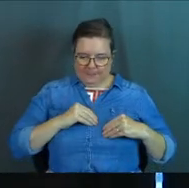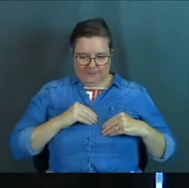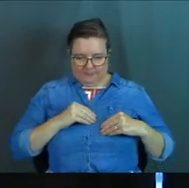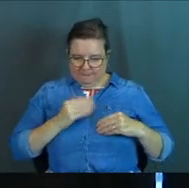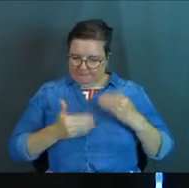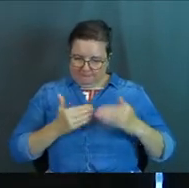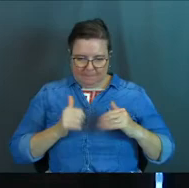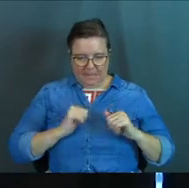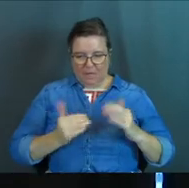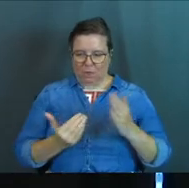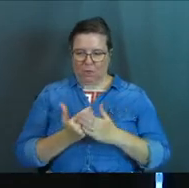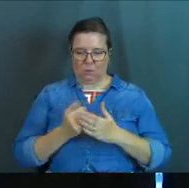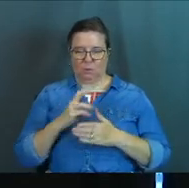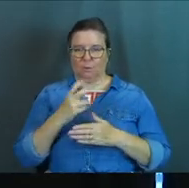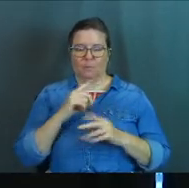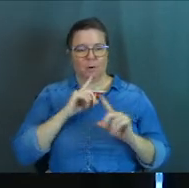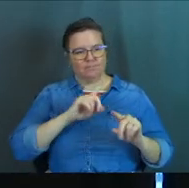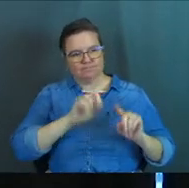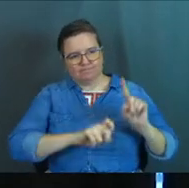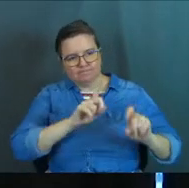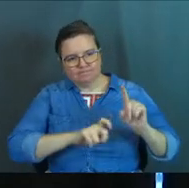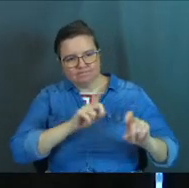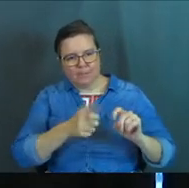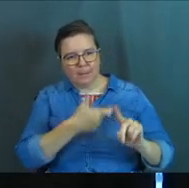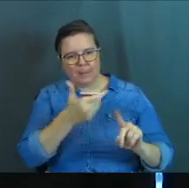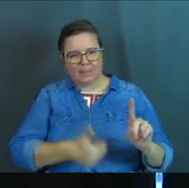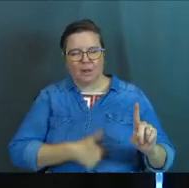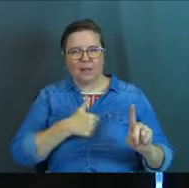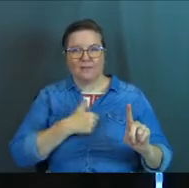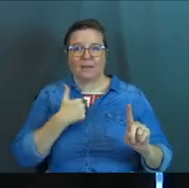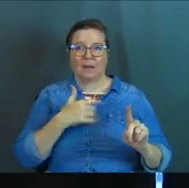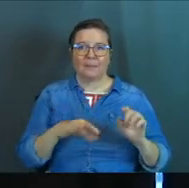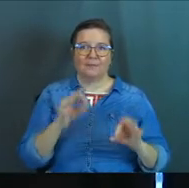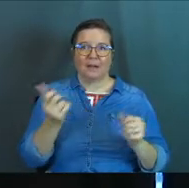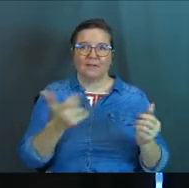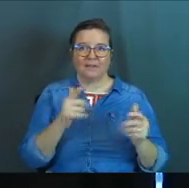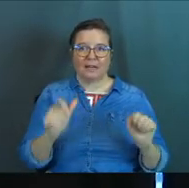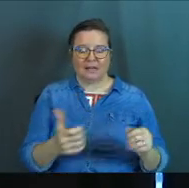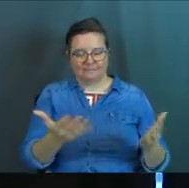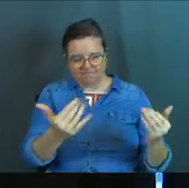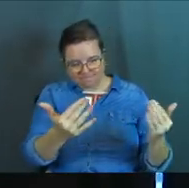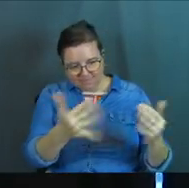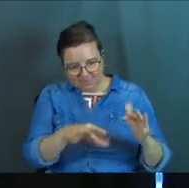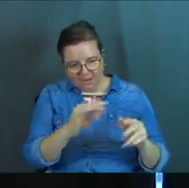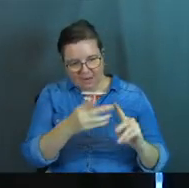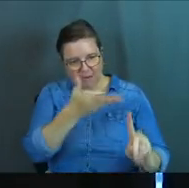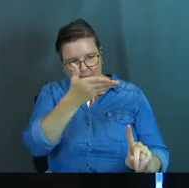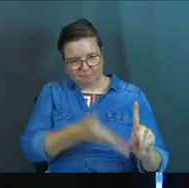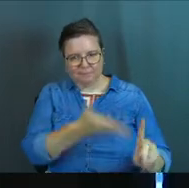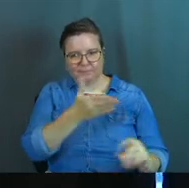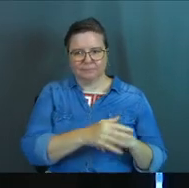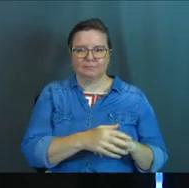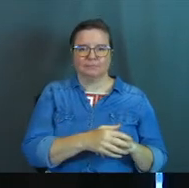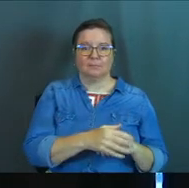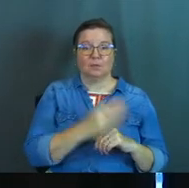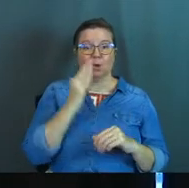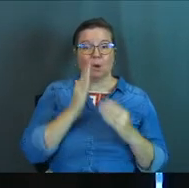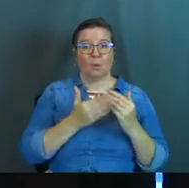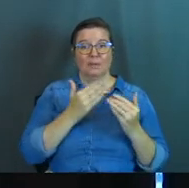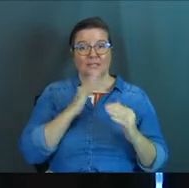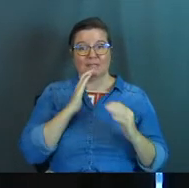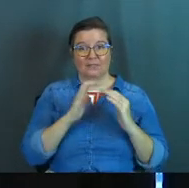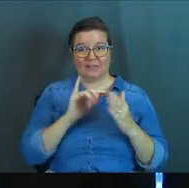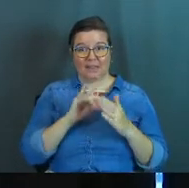I'm just going to act like a news reporter and just start asking them questions about their life. And I'm going to find out everything that I can possibly find out about them. You know how easy